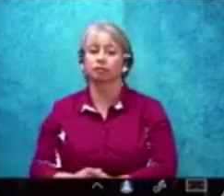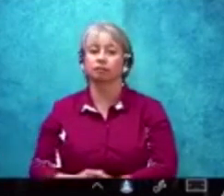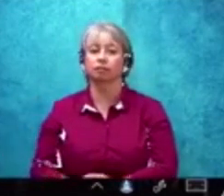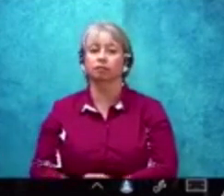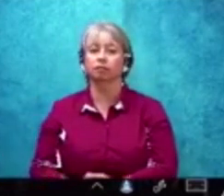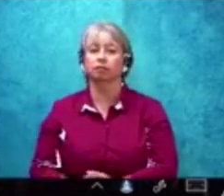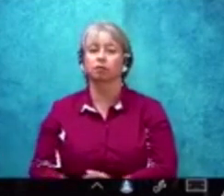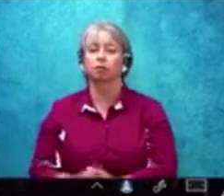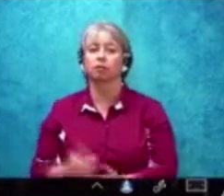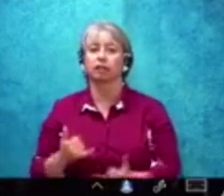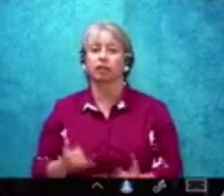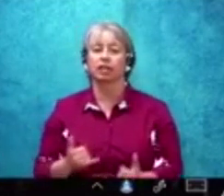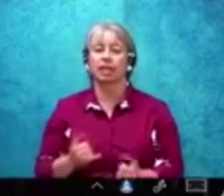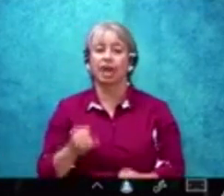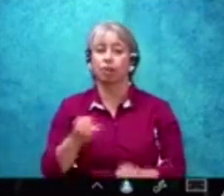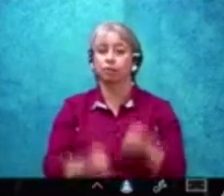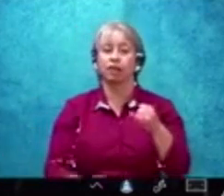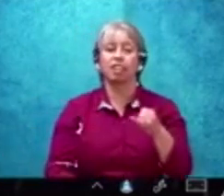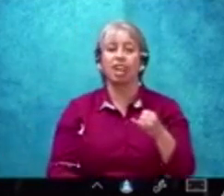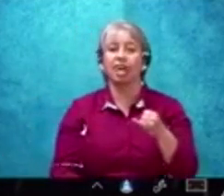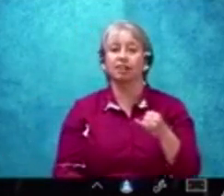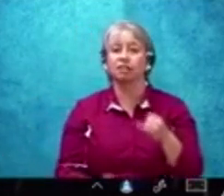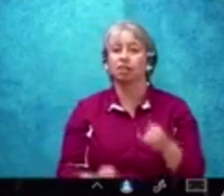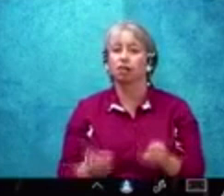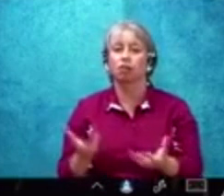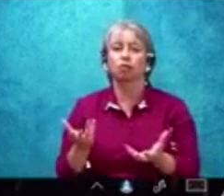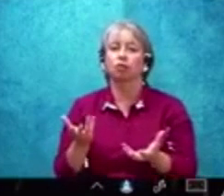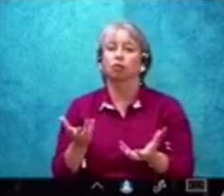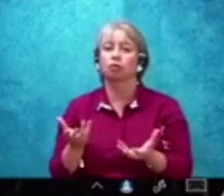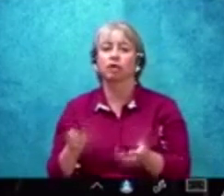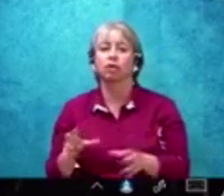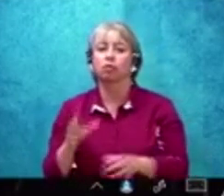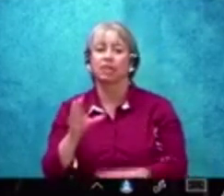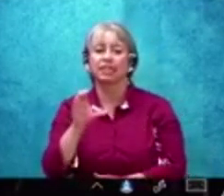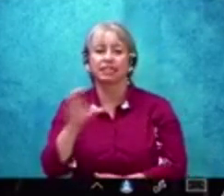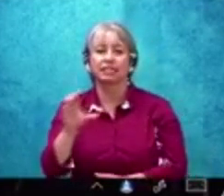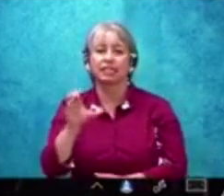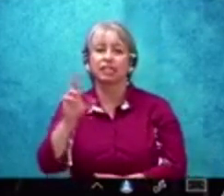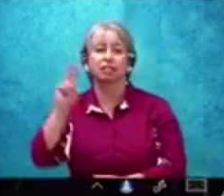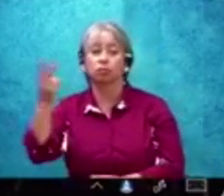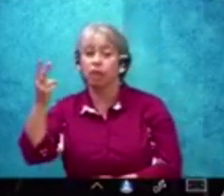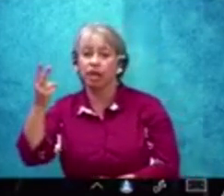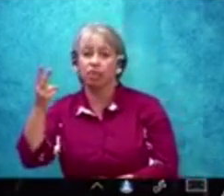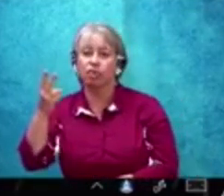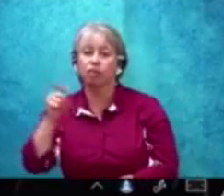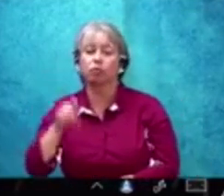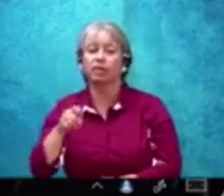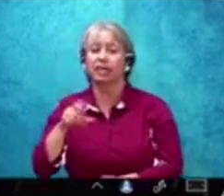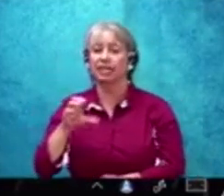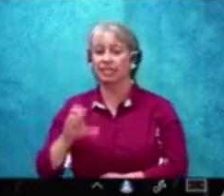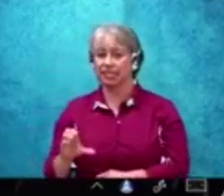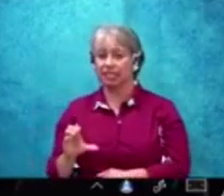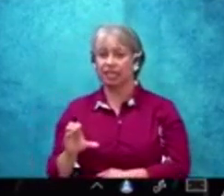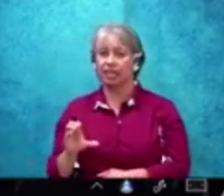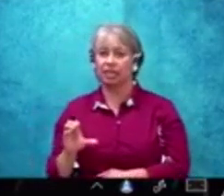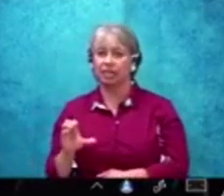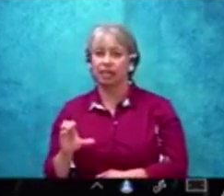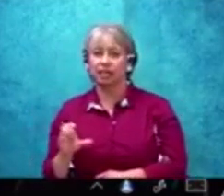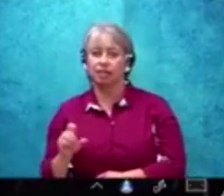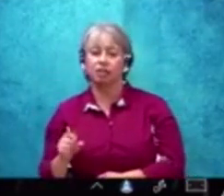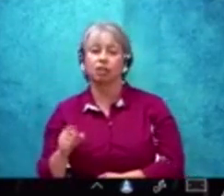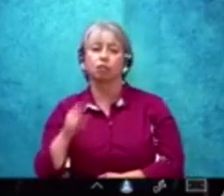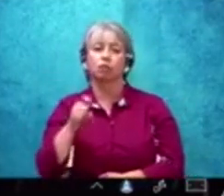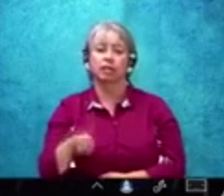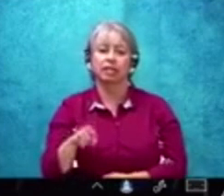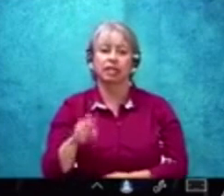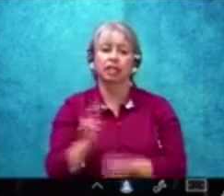So now we're at the last step. We don't want c squared. We want to solve for just c. So we need to take the